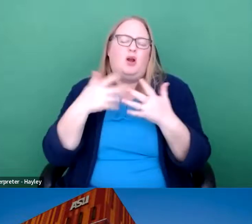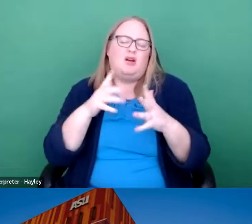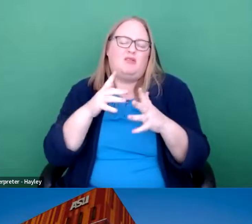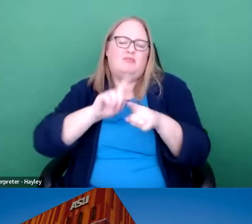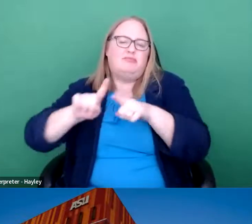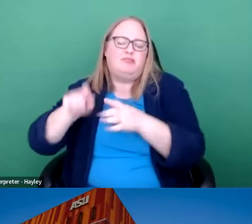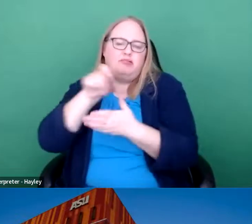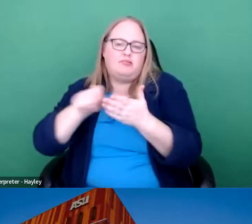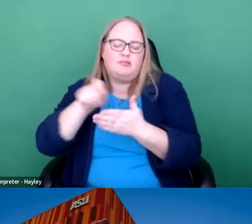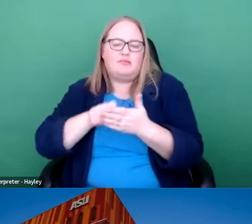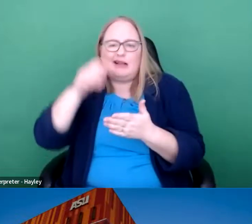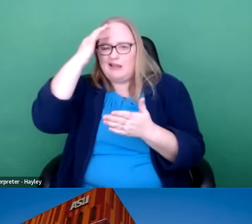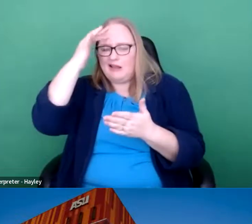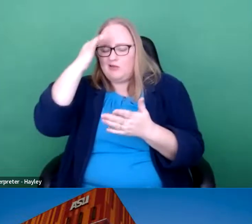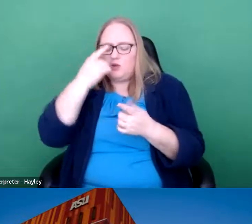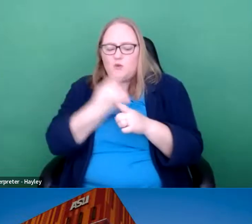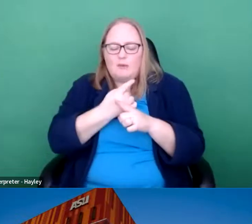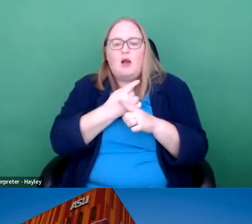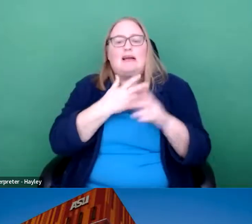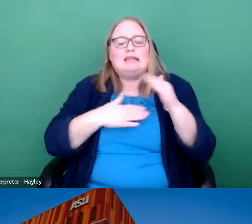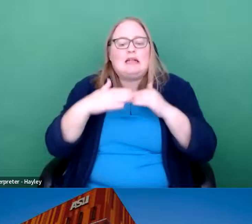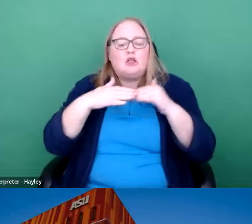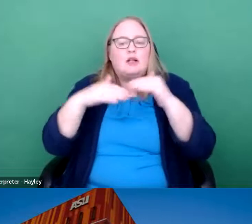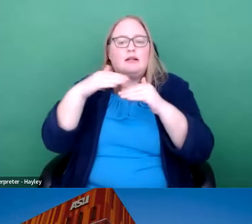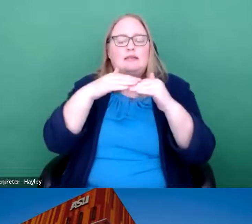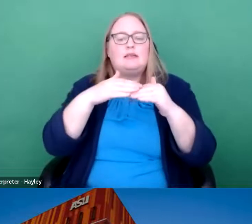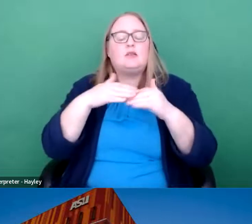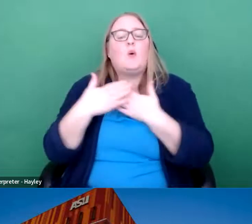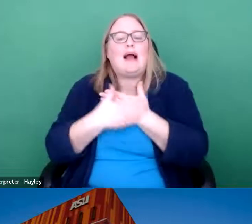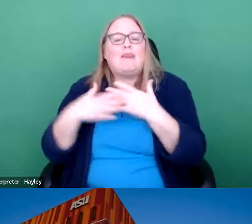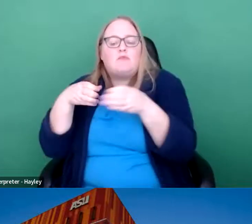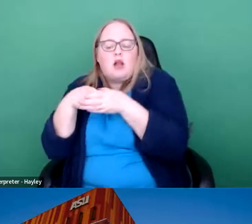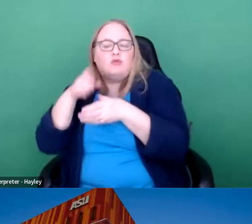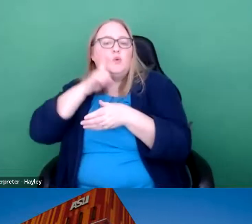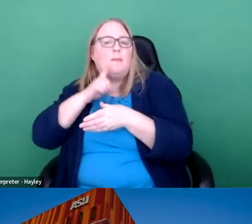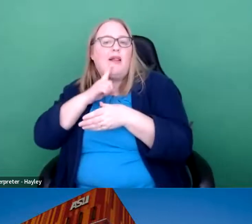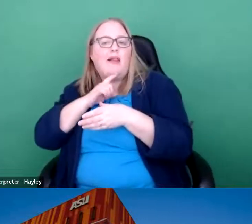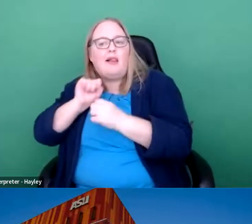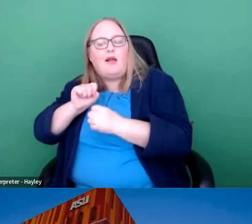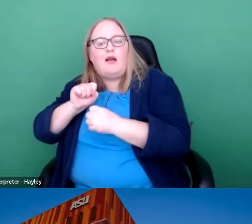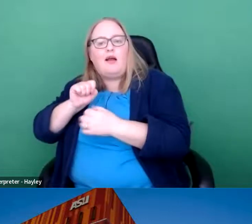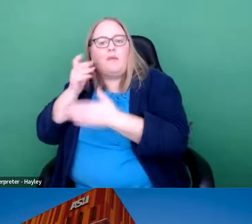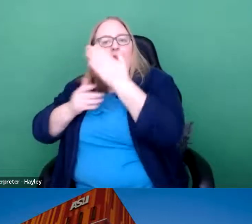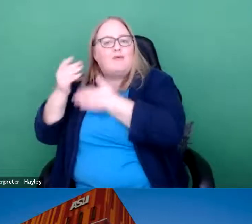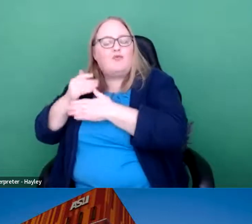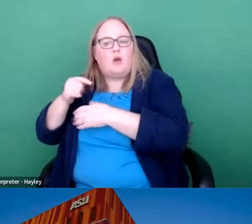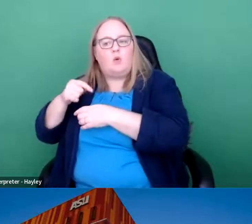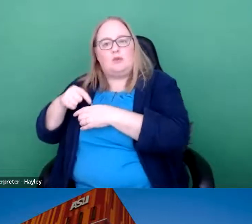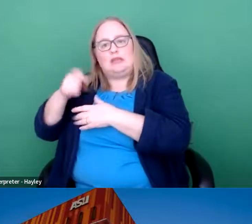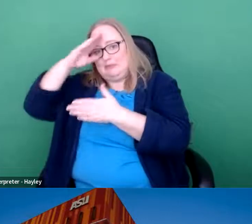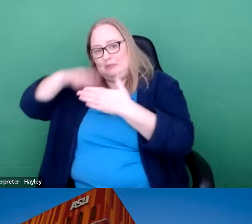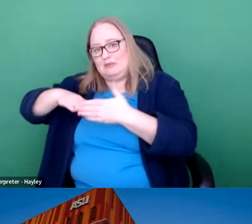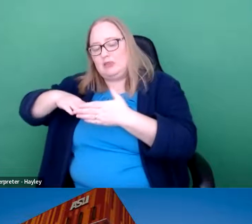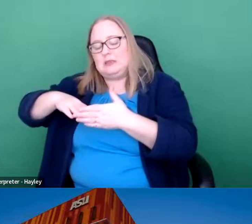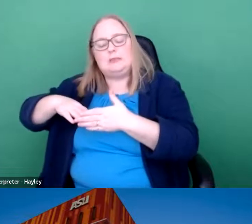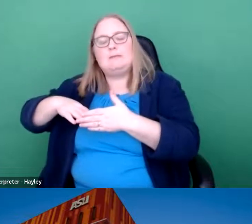that being an ethnic minority woman is a very different story if you live in a neighborhood where everybody